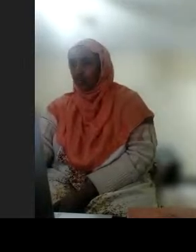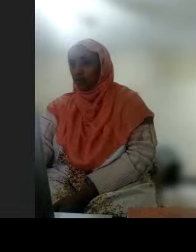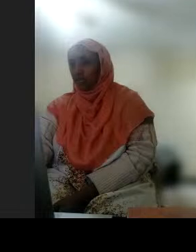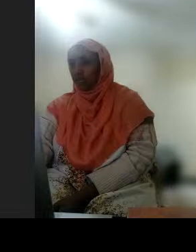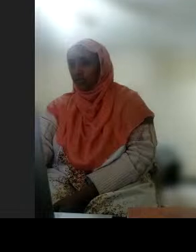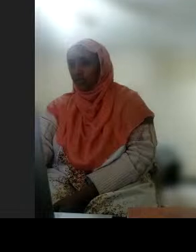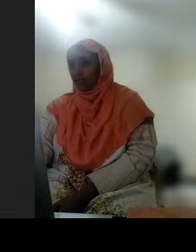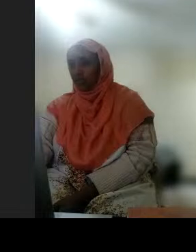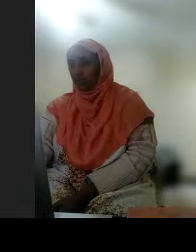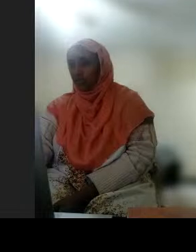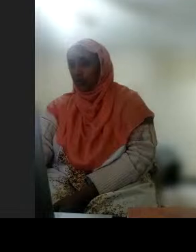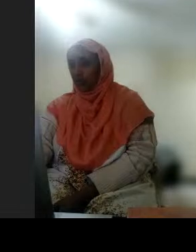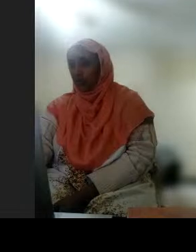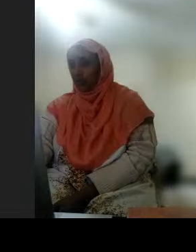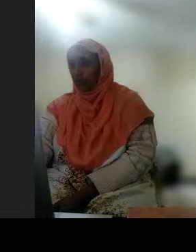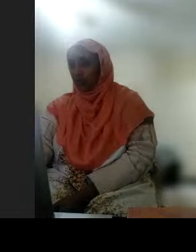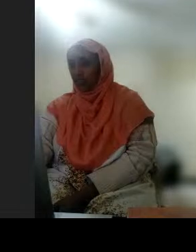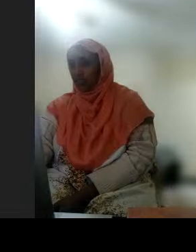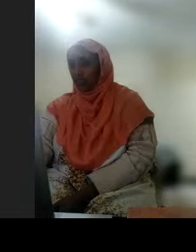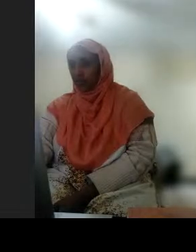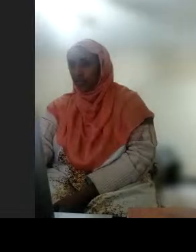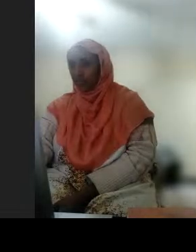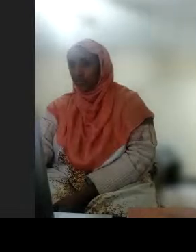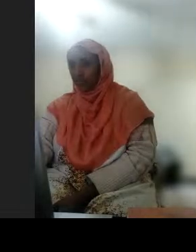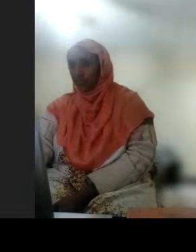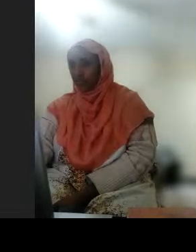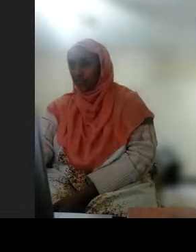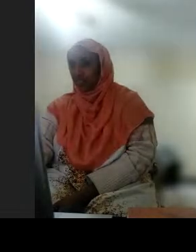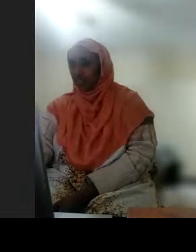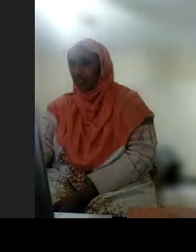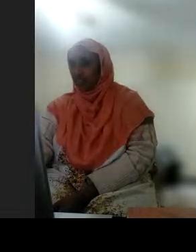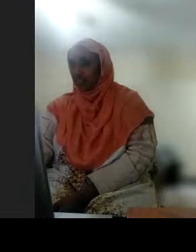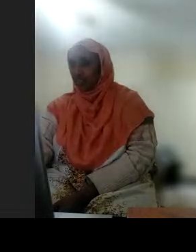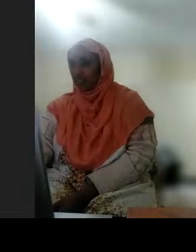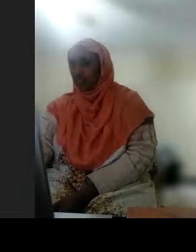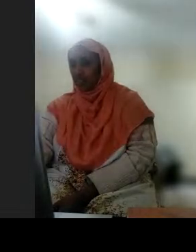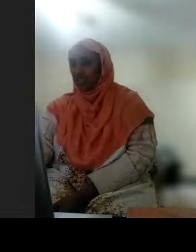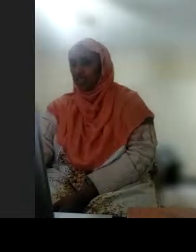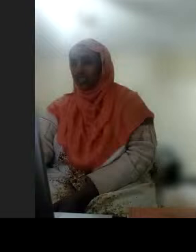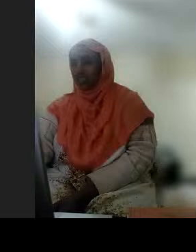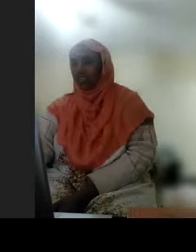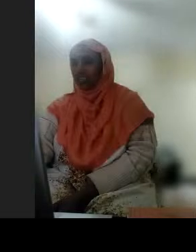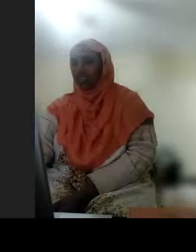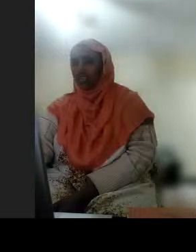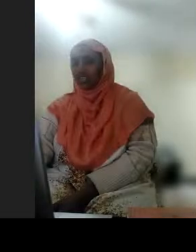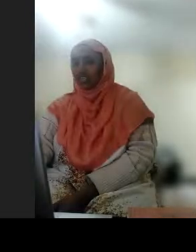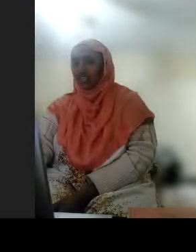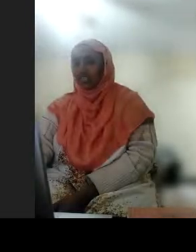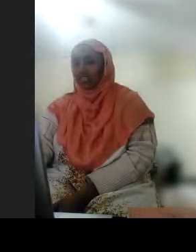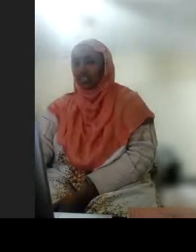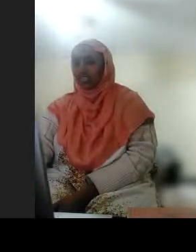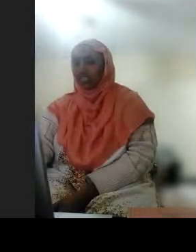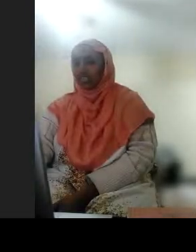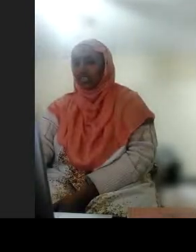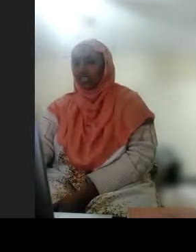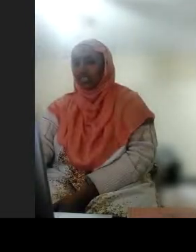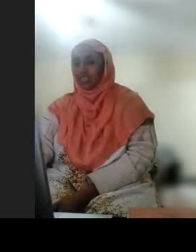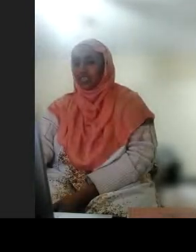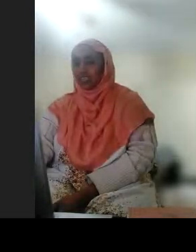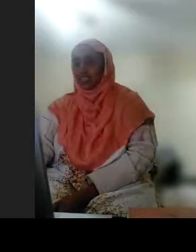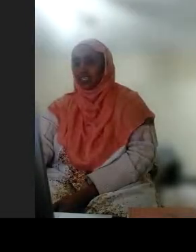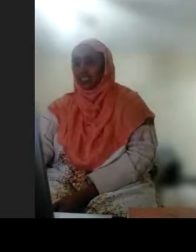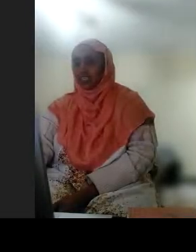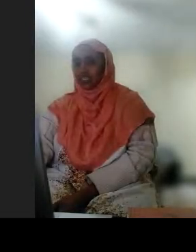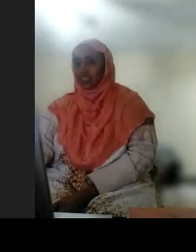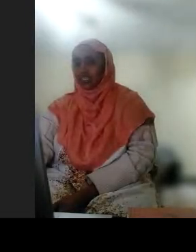mkono mbili ziko juu. I don't know whose hands are those. Yeah, I wanted to ask Editor